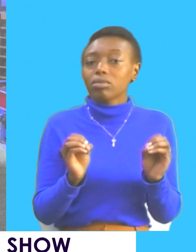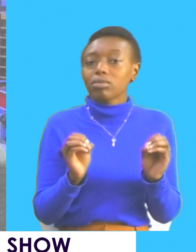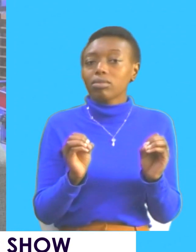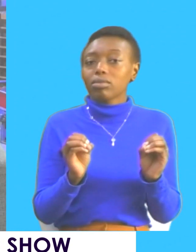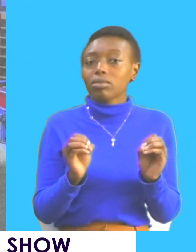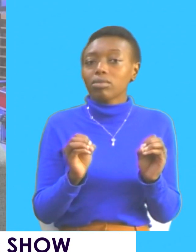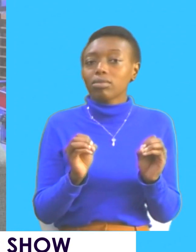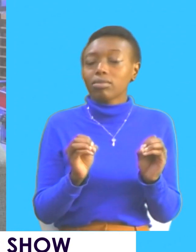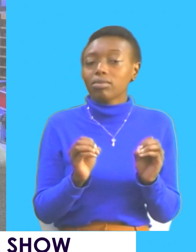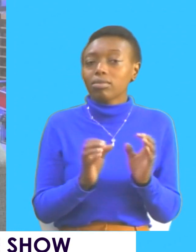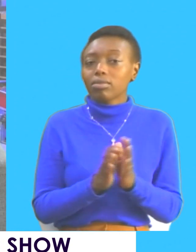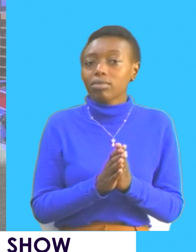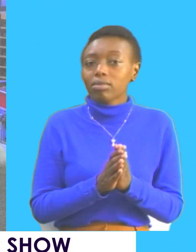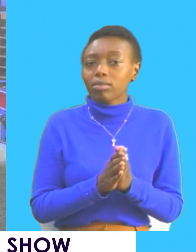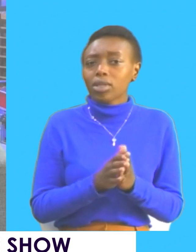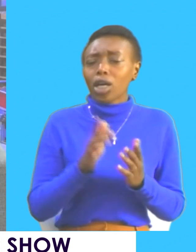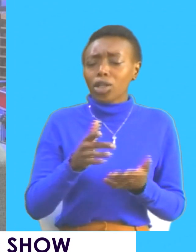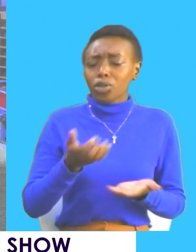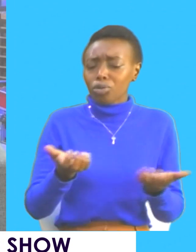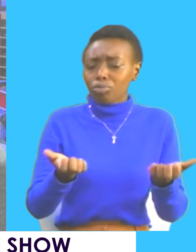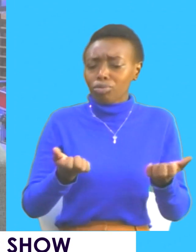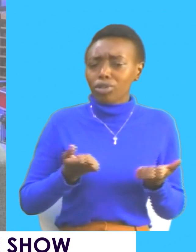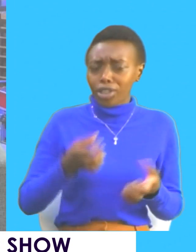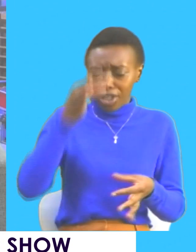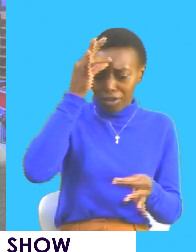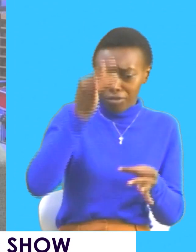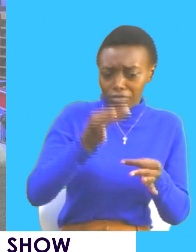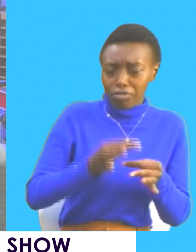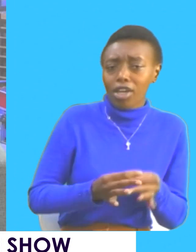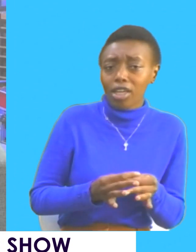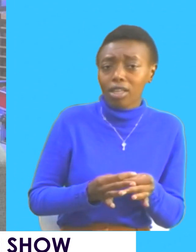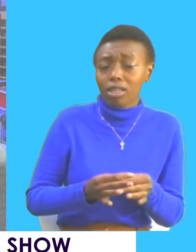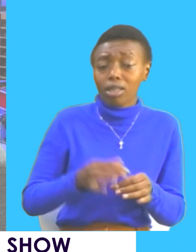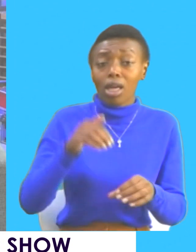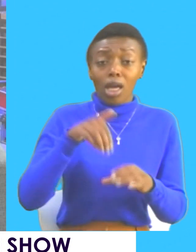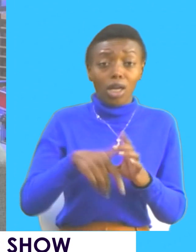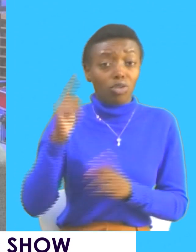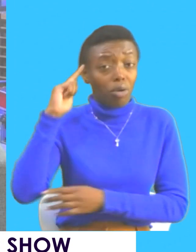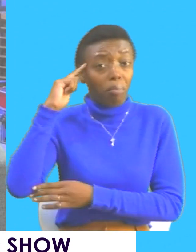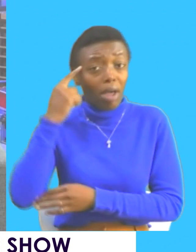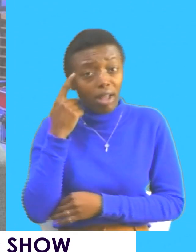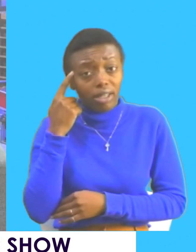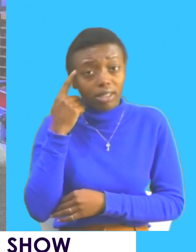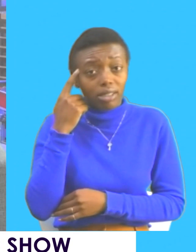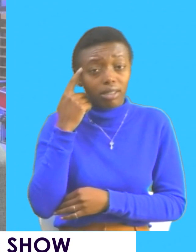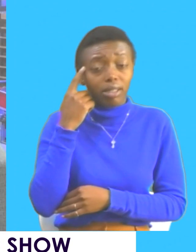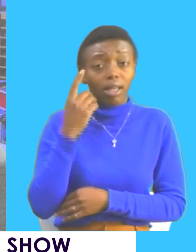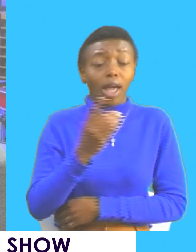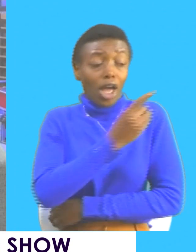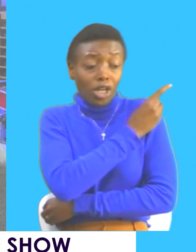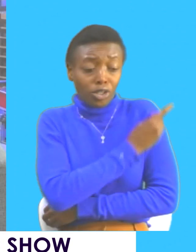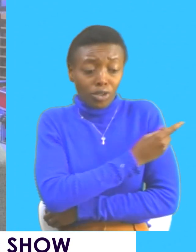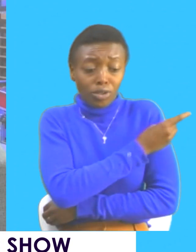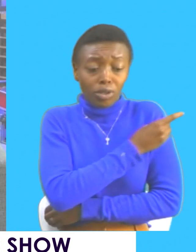kind of faith for you in your mind. It starts in your mind. That is why the doctor is paid more than the